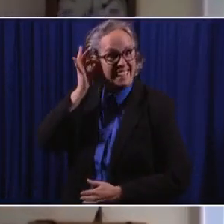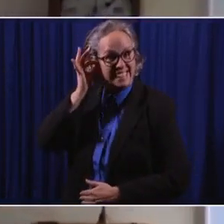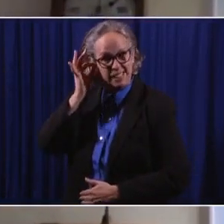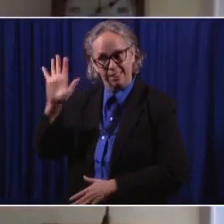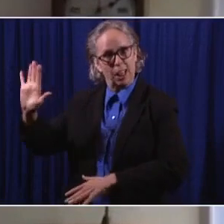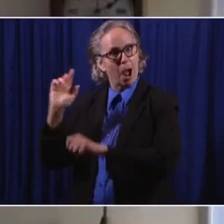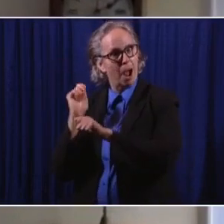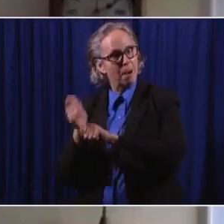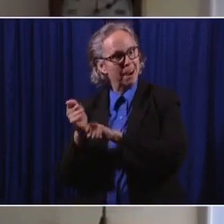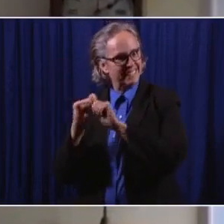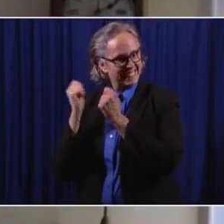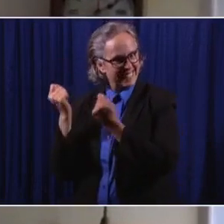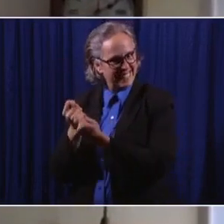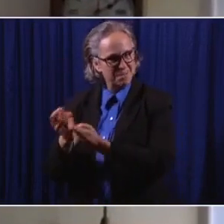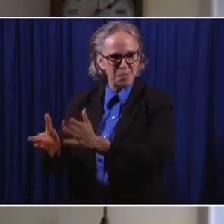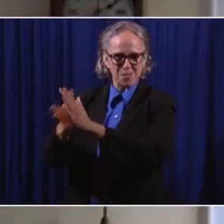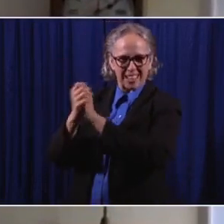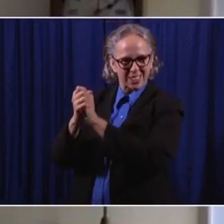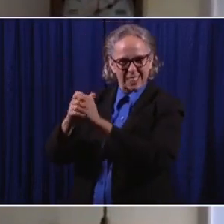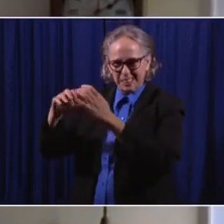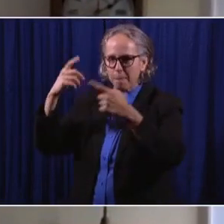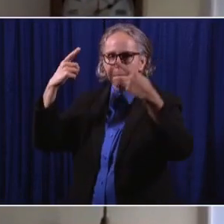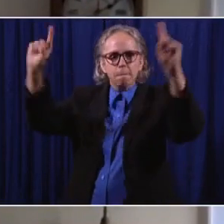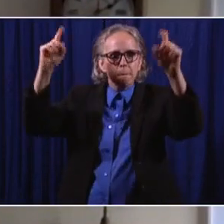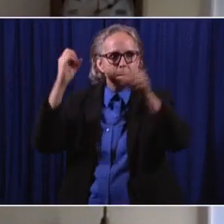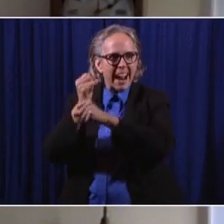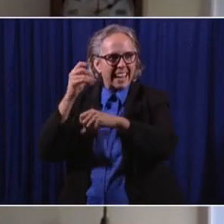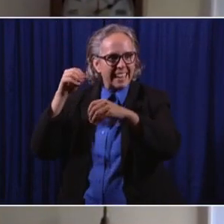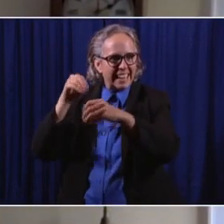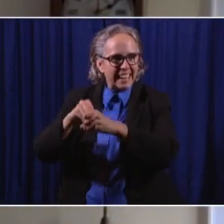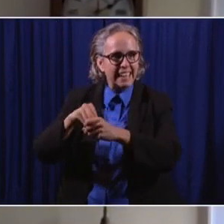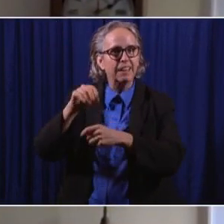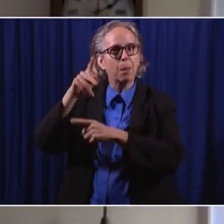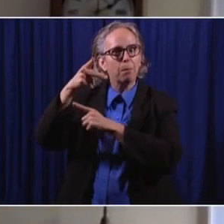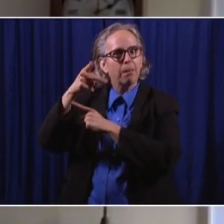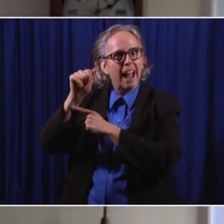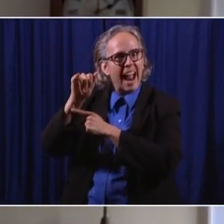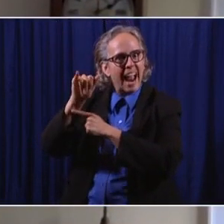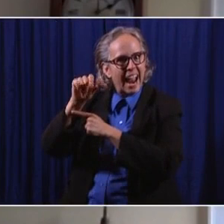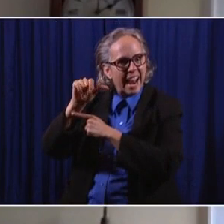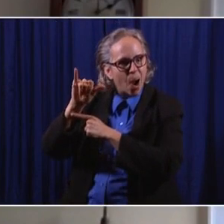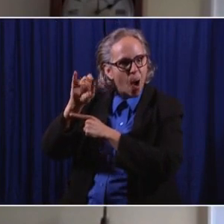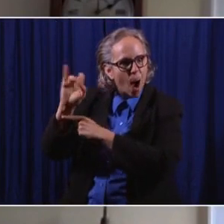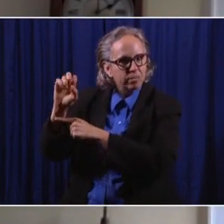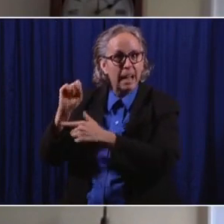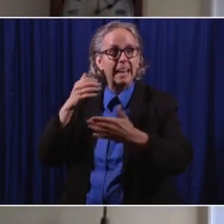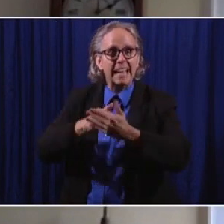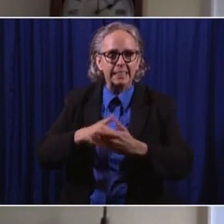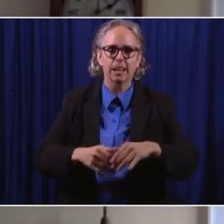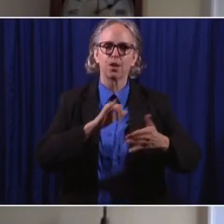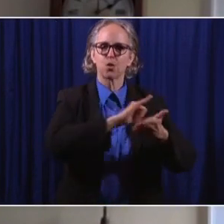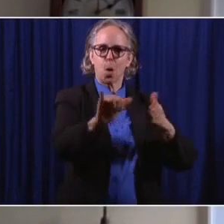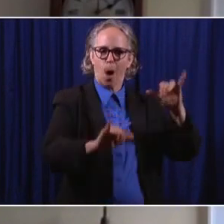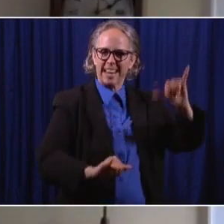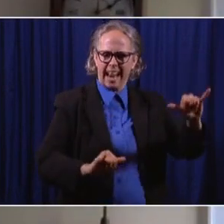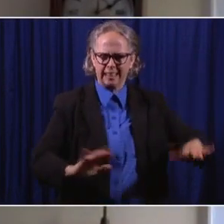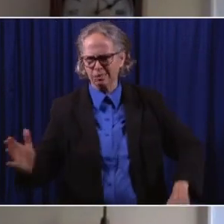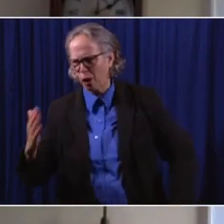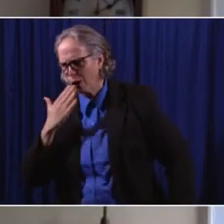Congratulations to the Indians for making the playoffs, and good luck against the Yankees tonight. Good luck for the